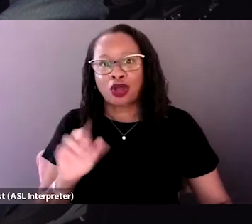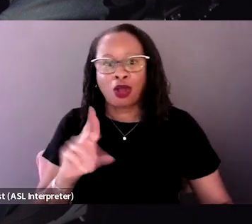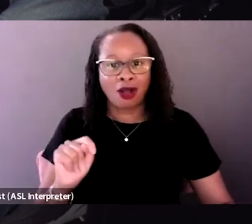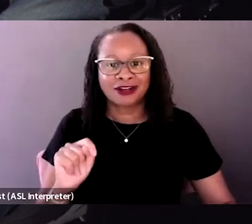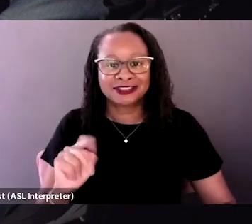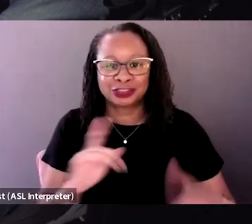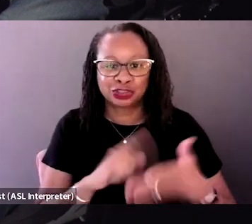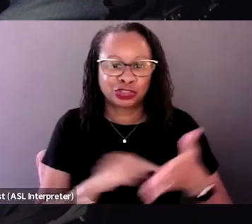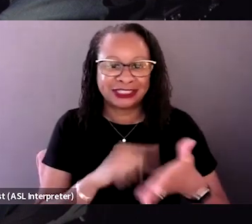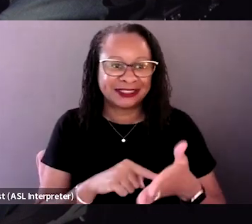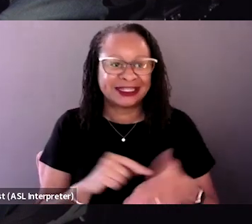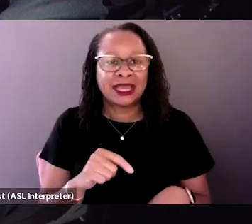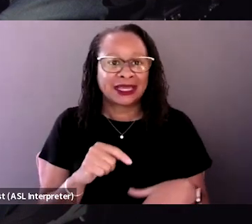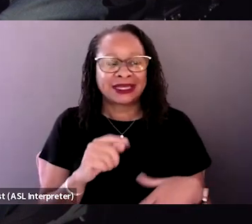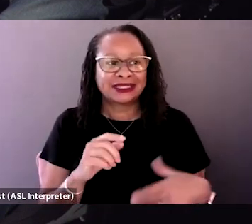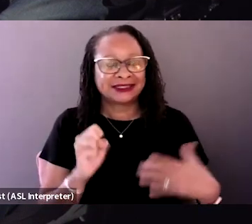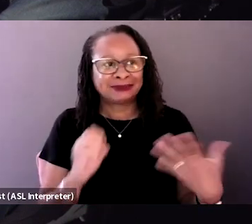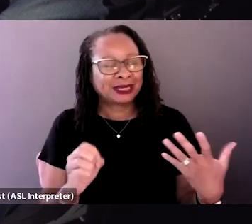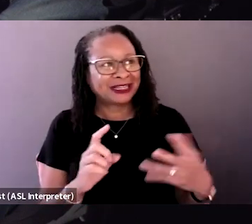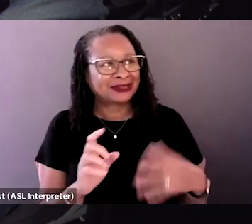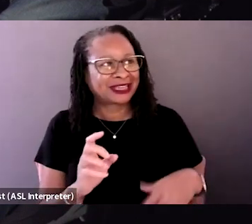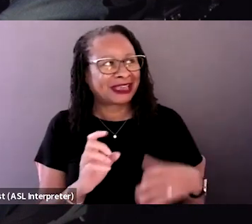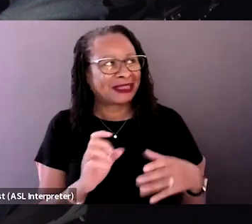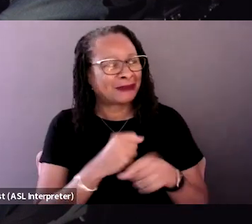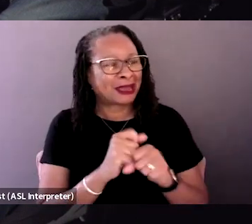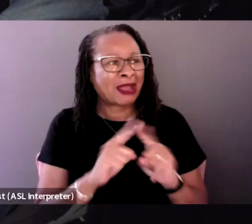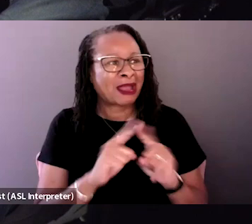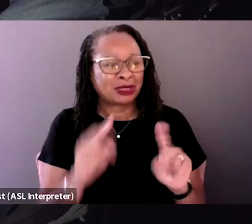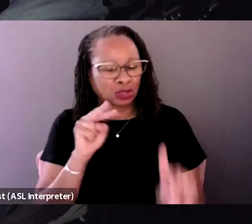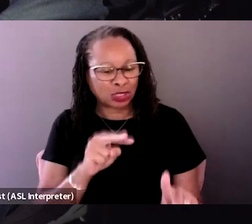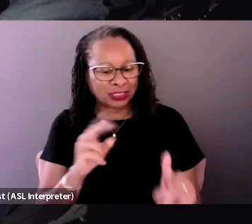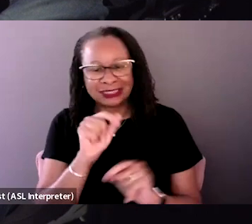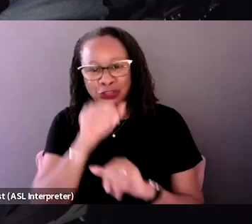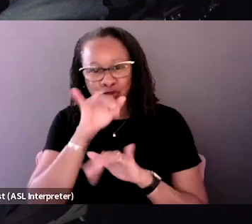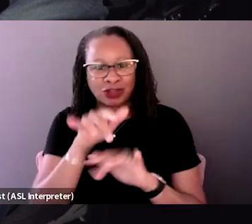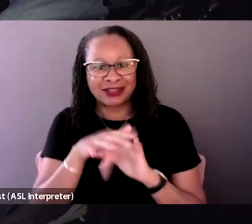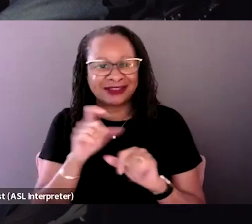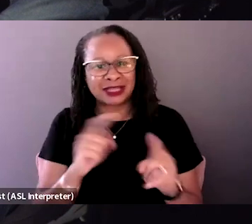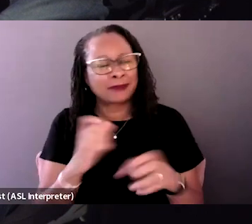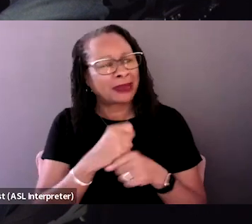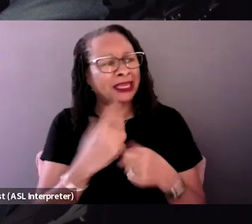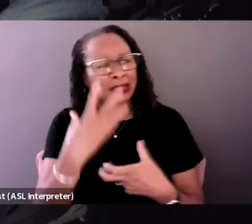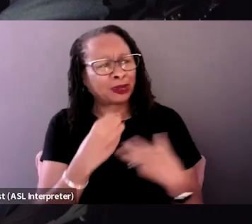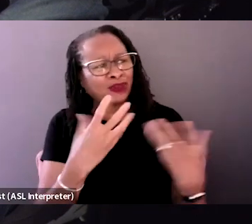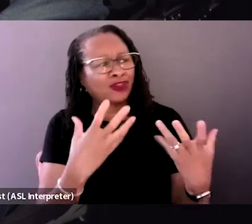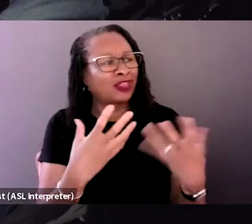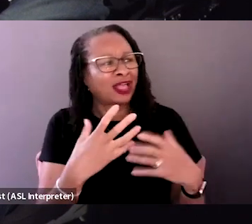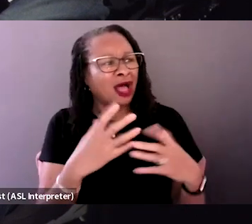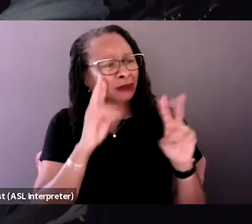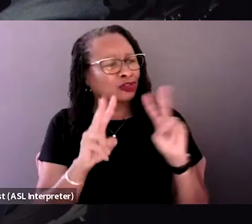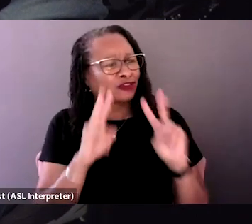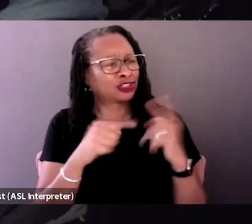in the making. And here's this weapons guy who's looking at this little dragon and making these beautiful observations about the work. I thought, you're an